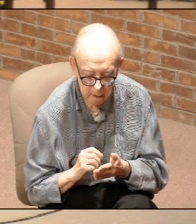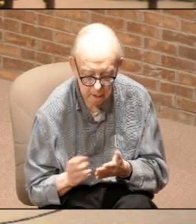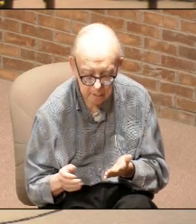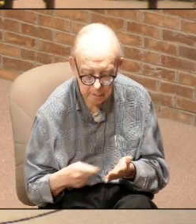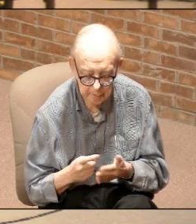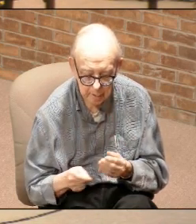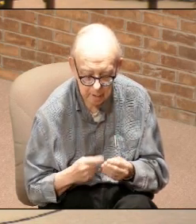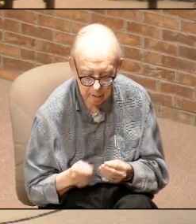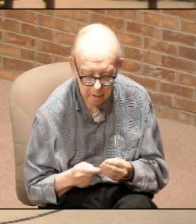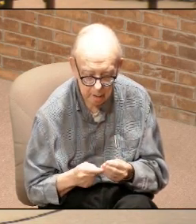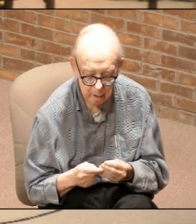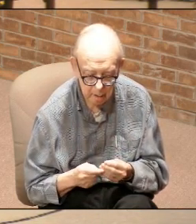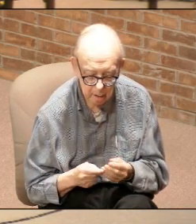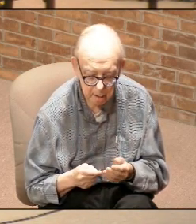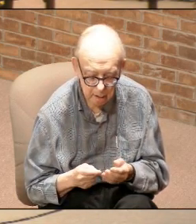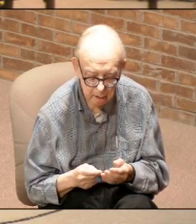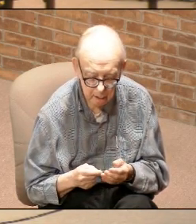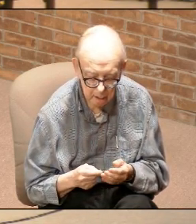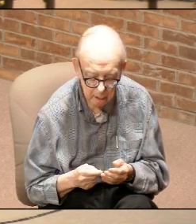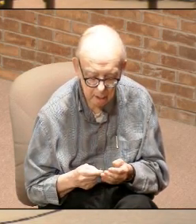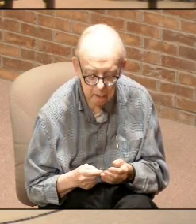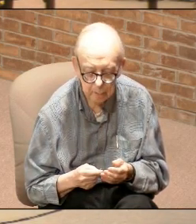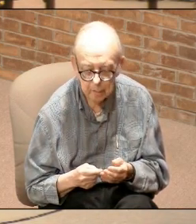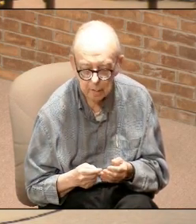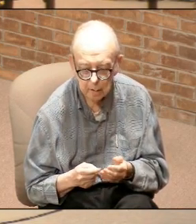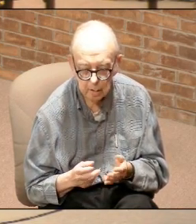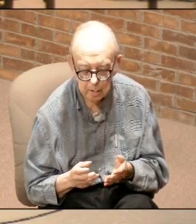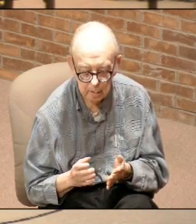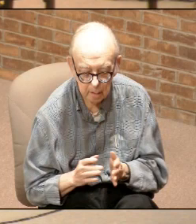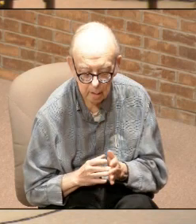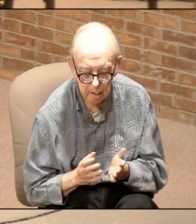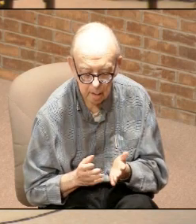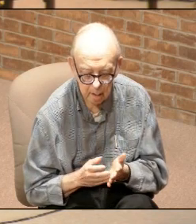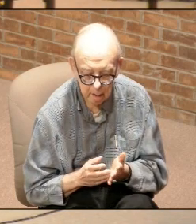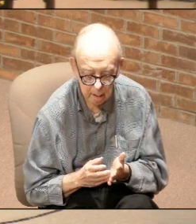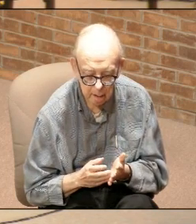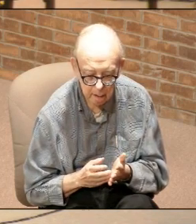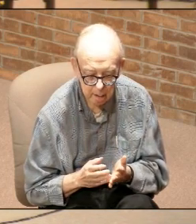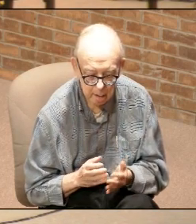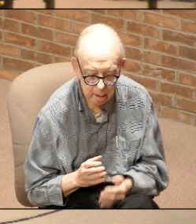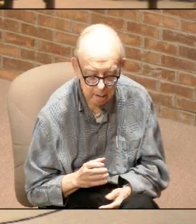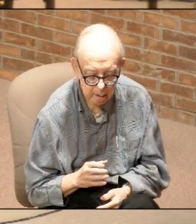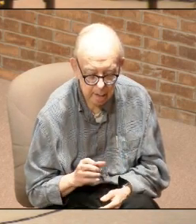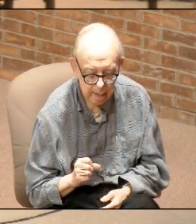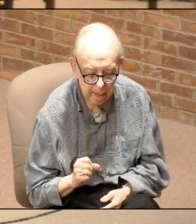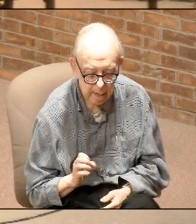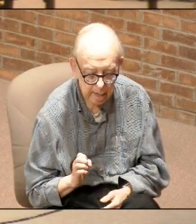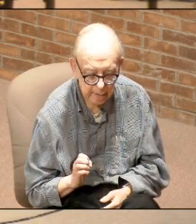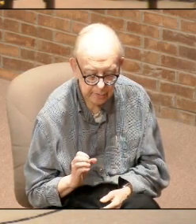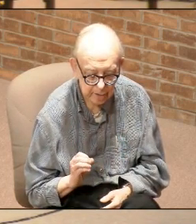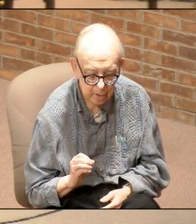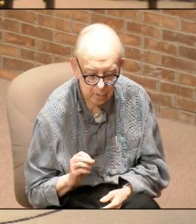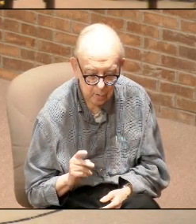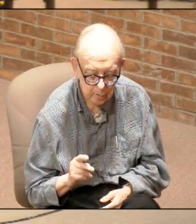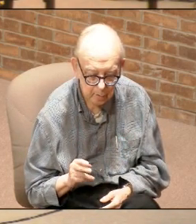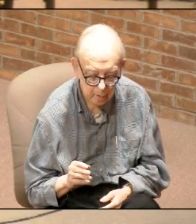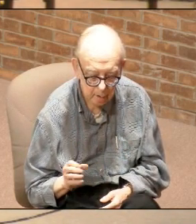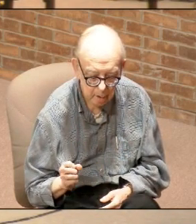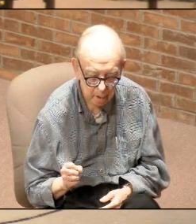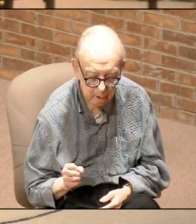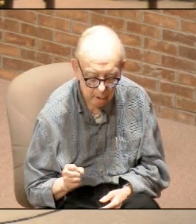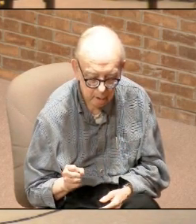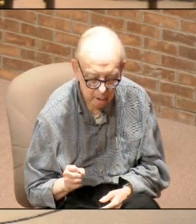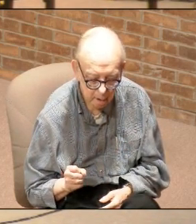by was a gentleman and you you'll hear it the book is aesop's fables his name